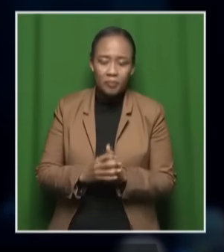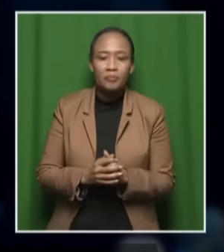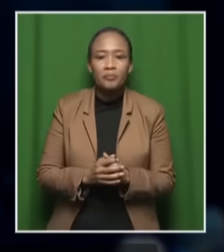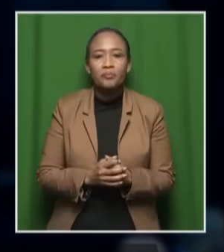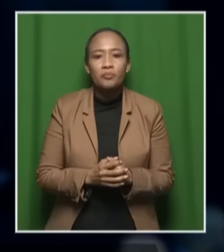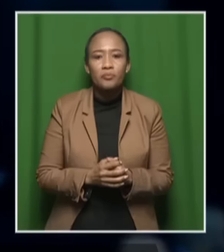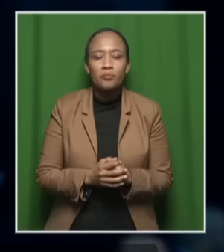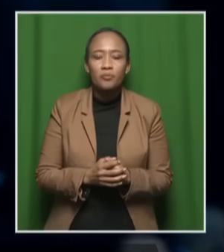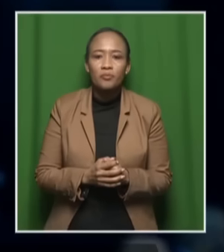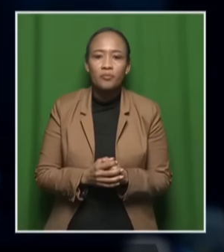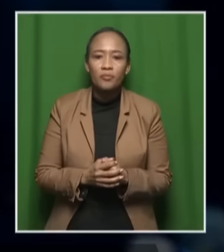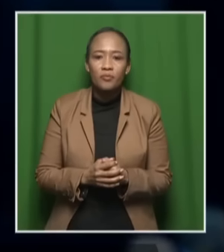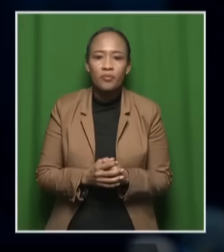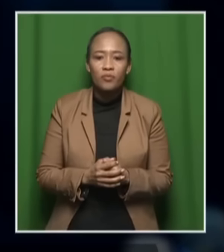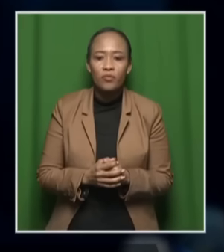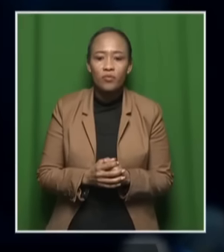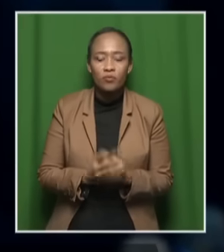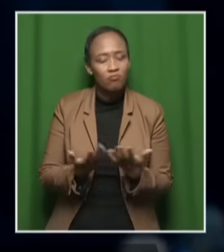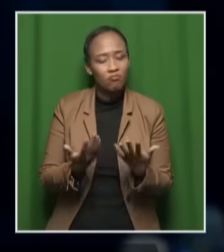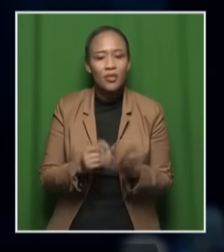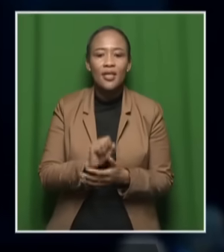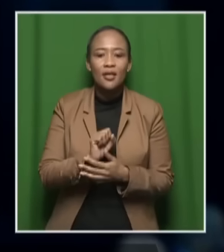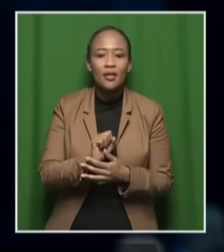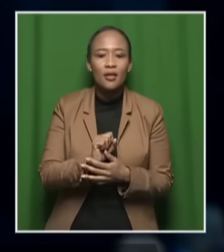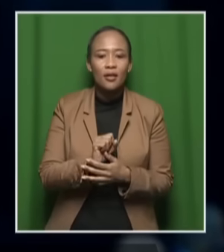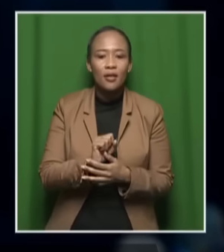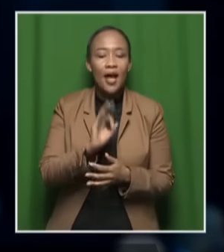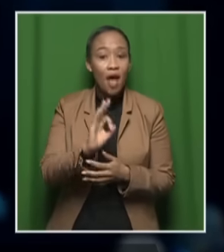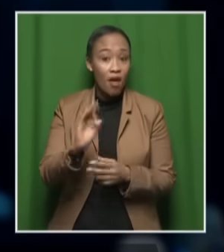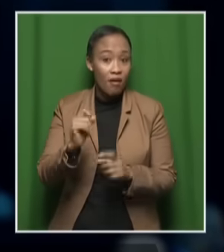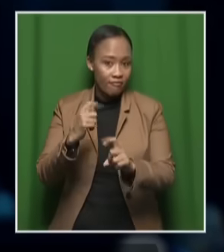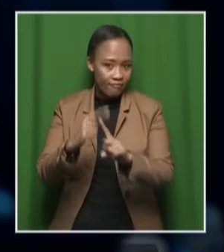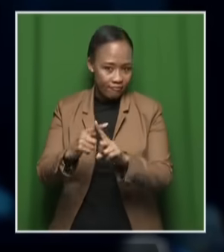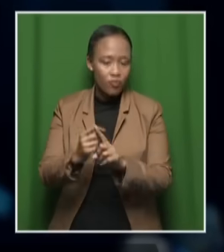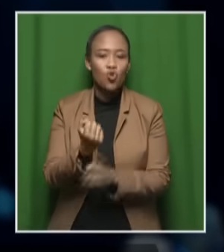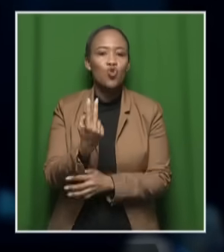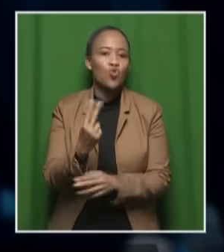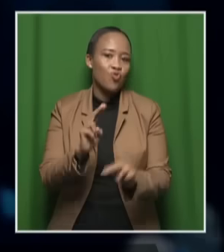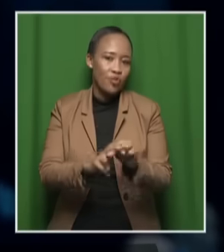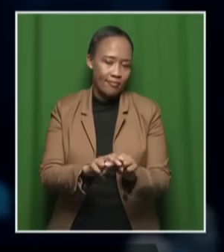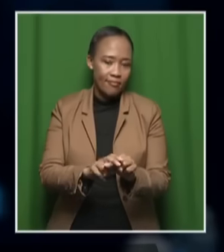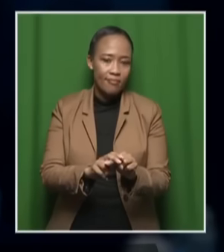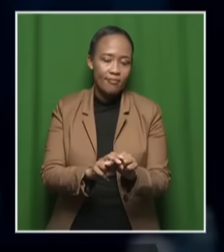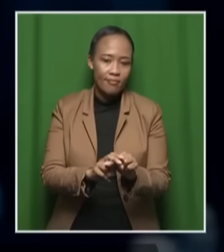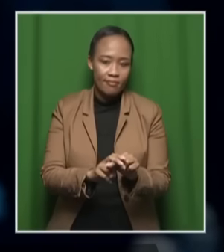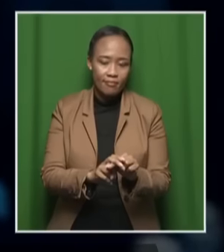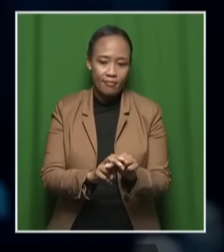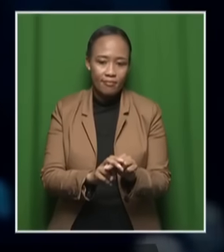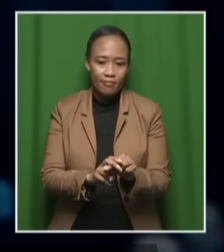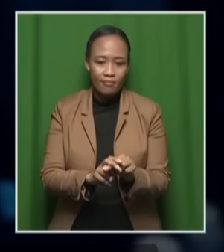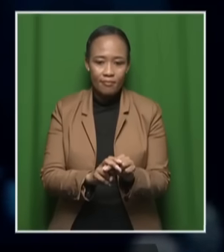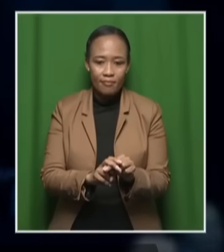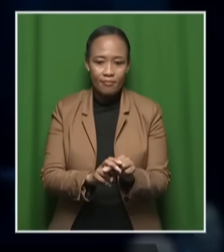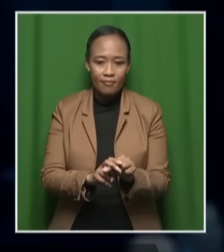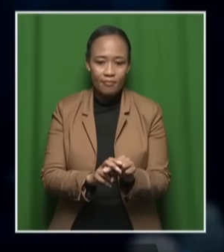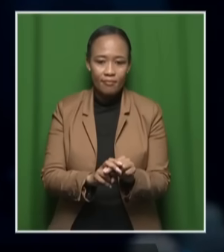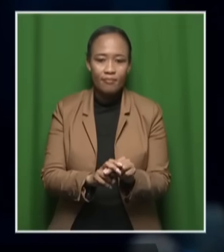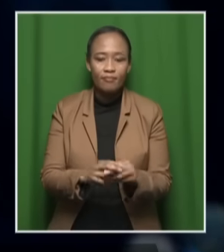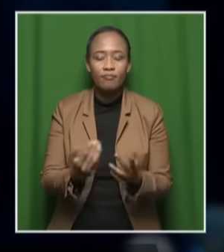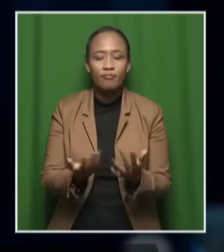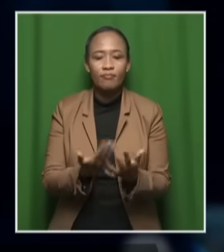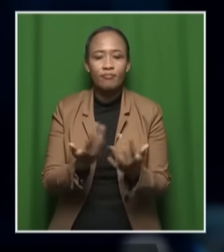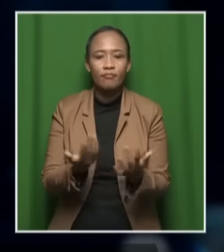and we'll just see what Freedom Front Plus 2, and there's one that's missing. I'm just